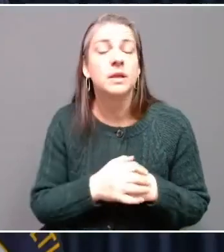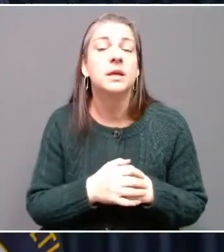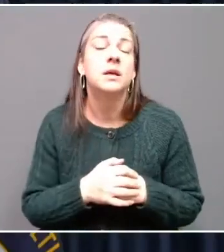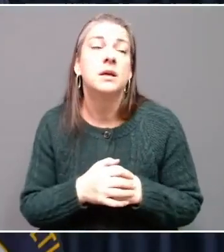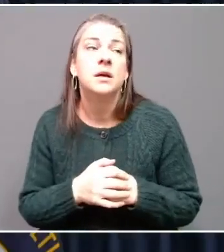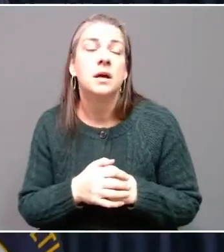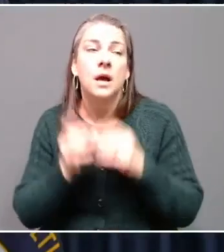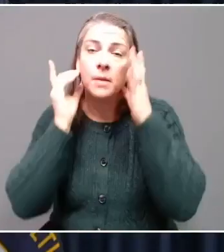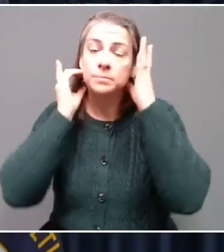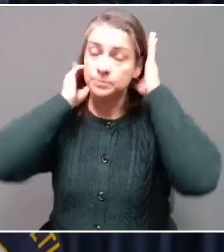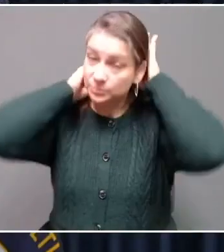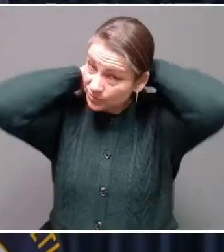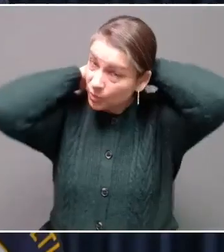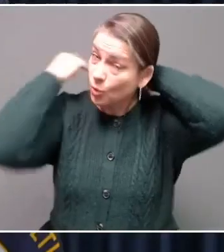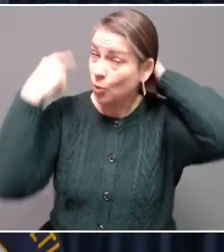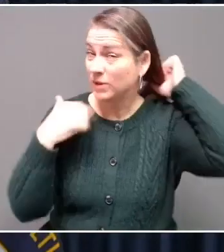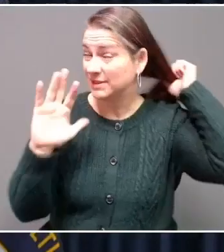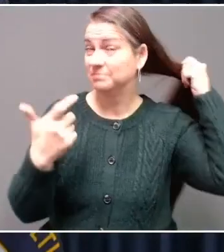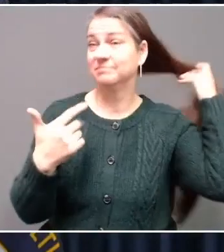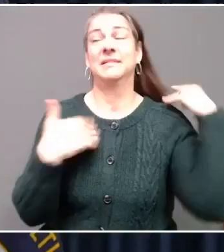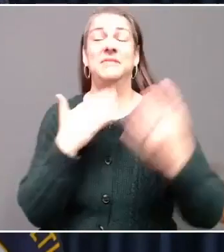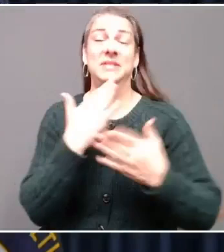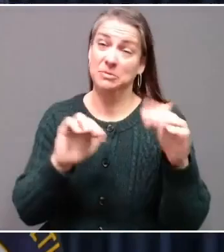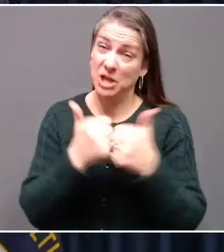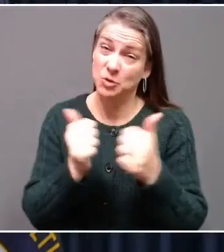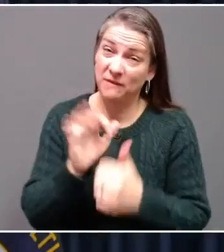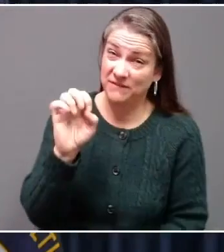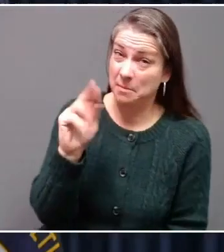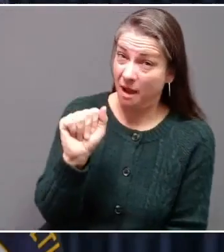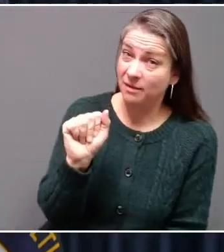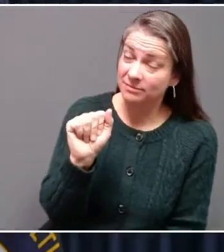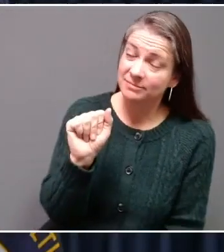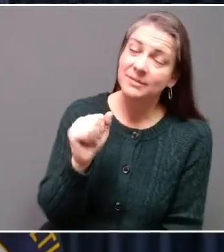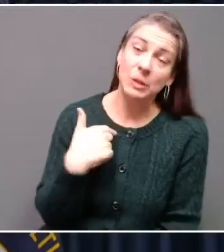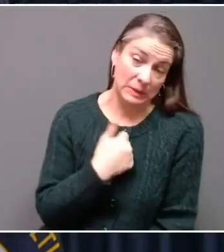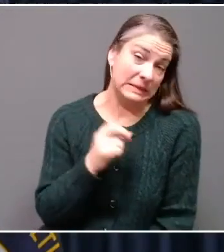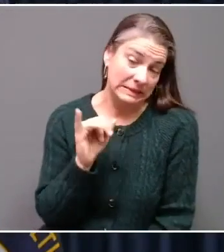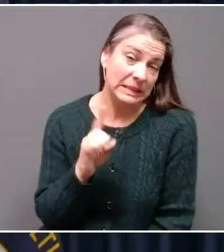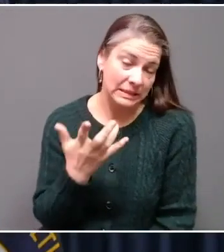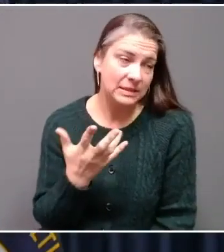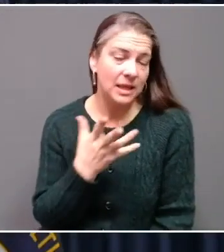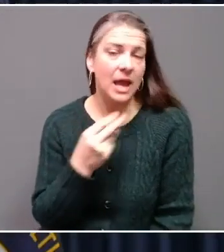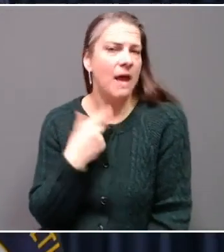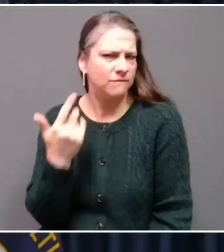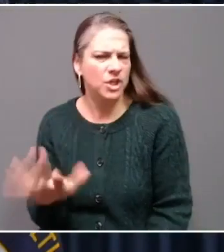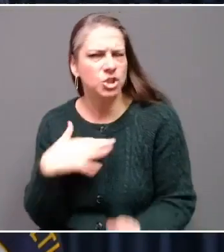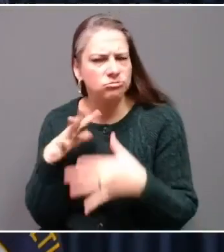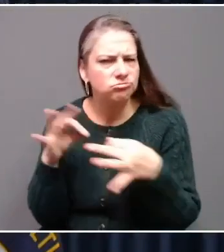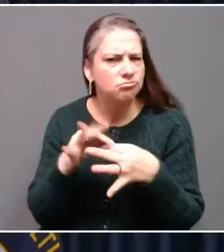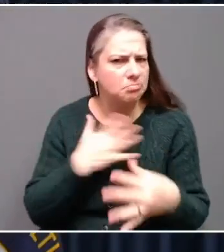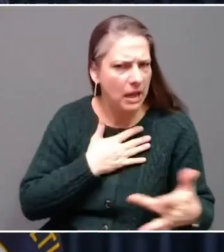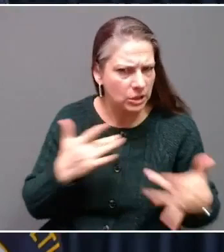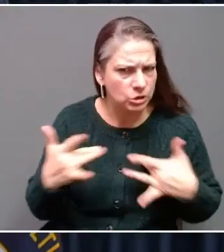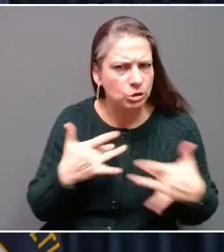we've had some challenges with FEMA, and I've had the opportunity to convey those and other concerns, but also things that I thought